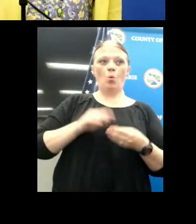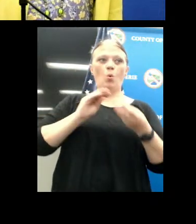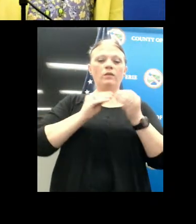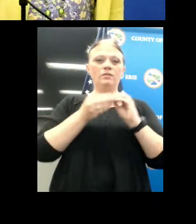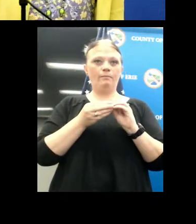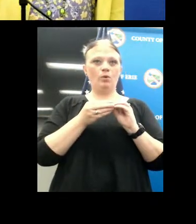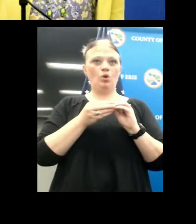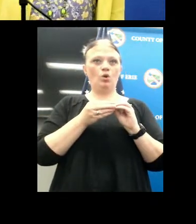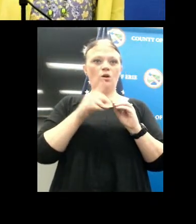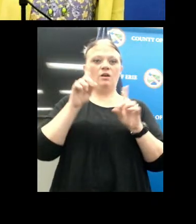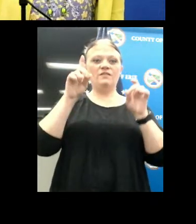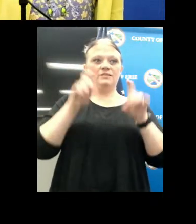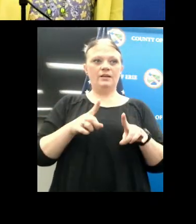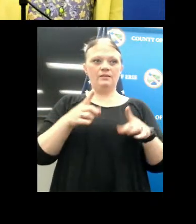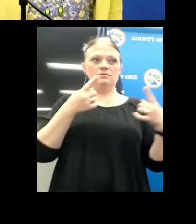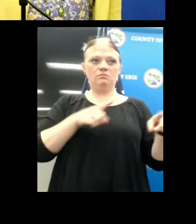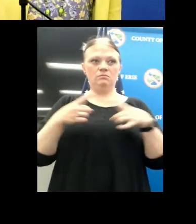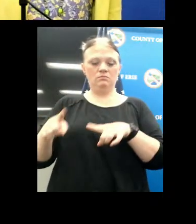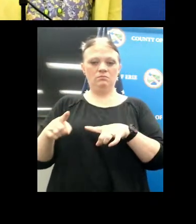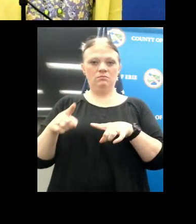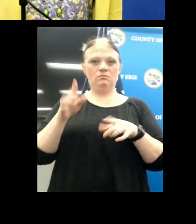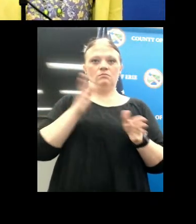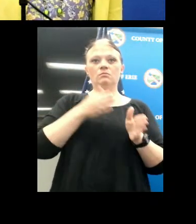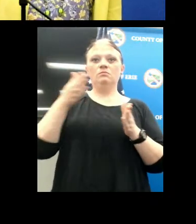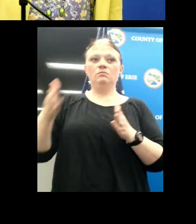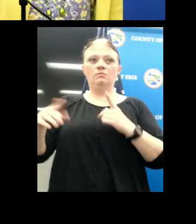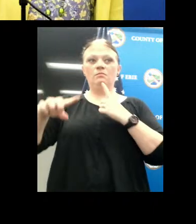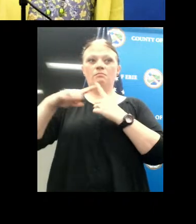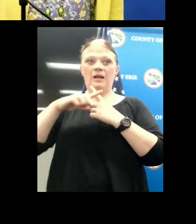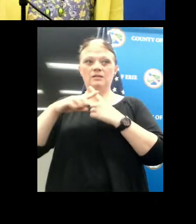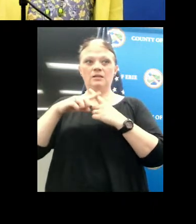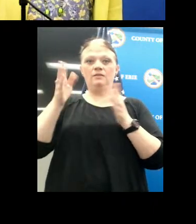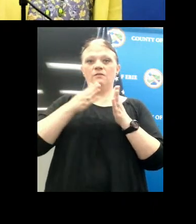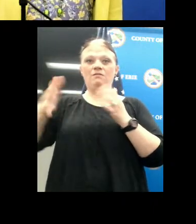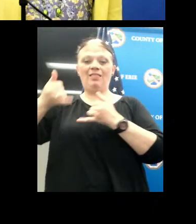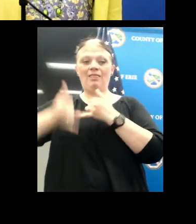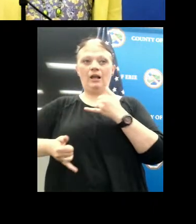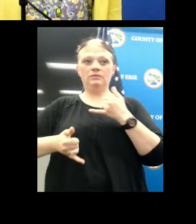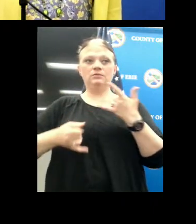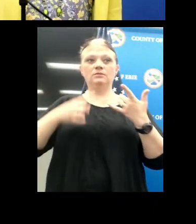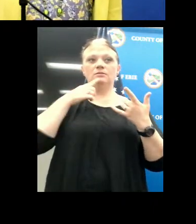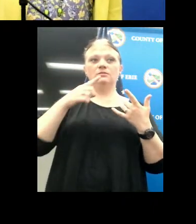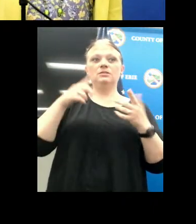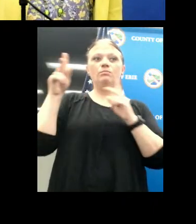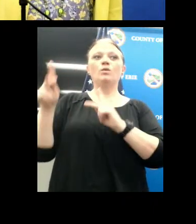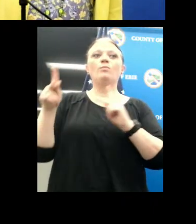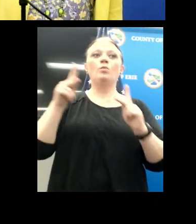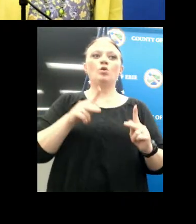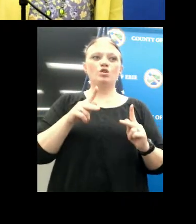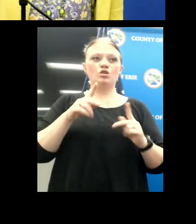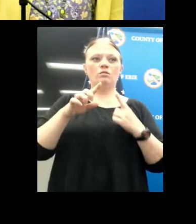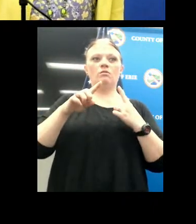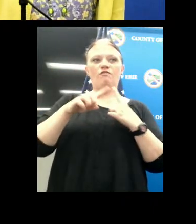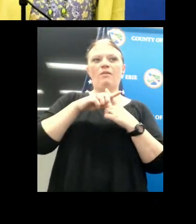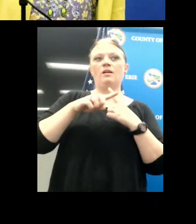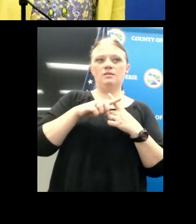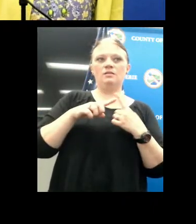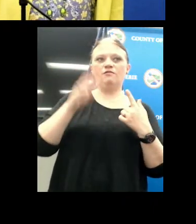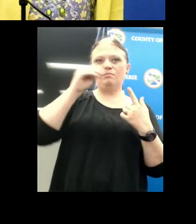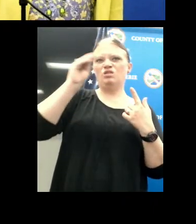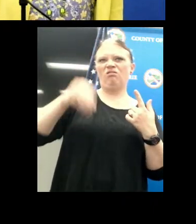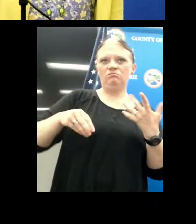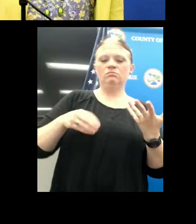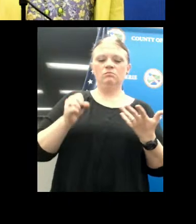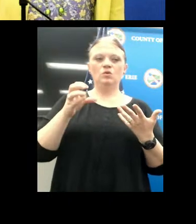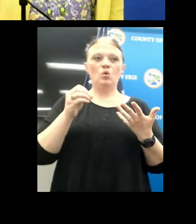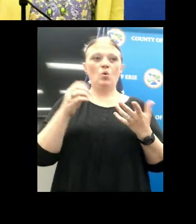of antibody tests done. The next column is looking at the positives, and then the last column is looking at the proportion of positive tests. So you can